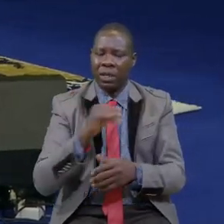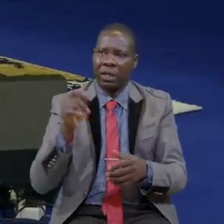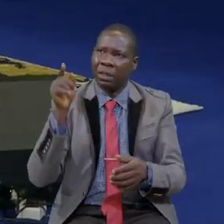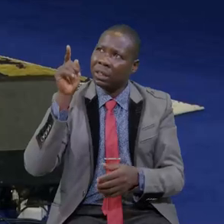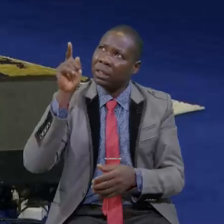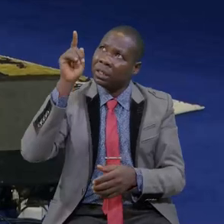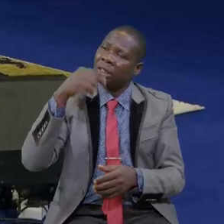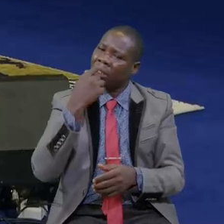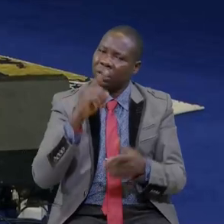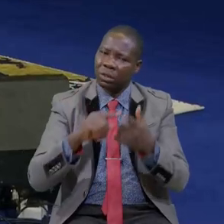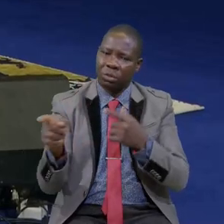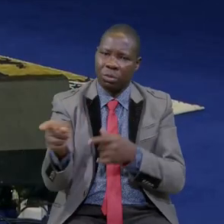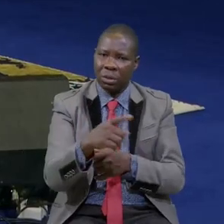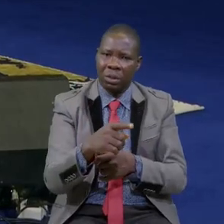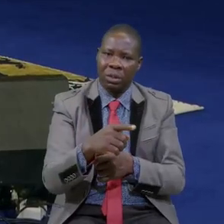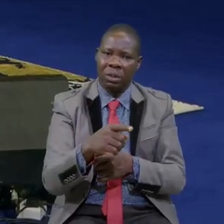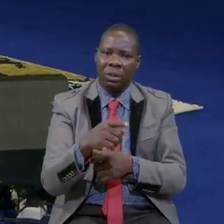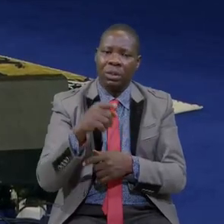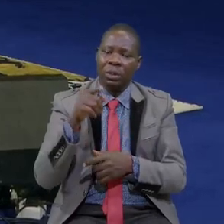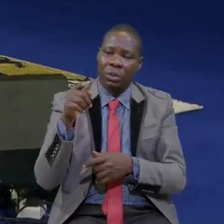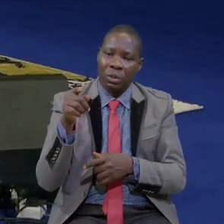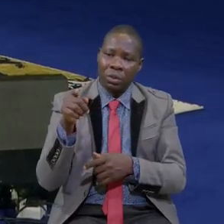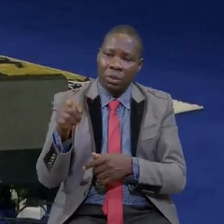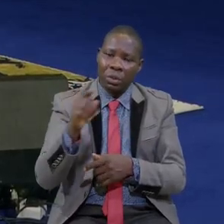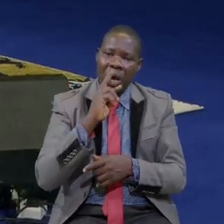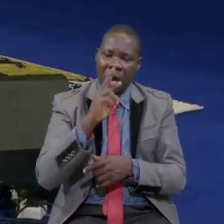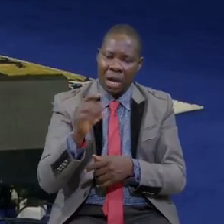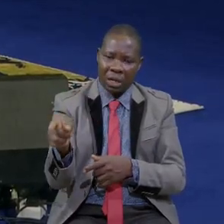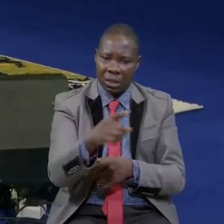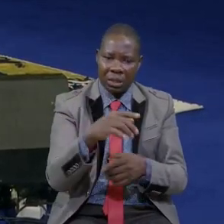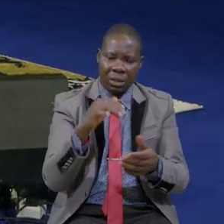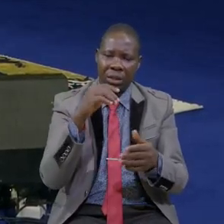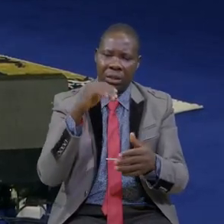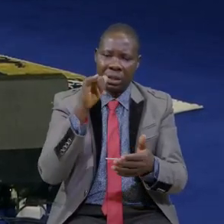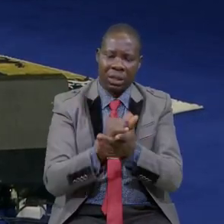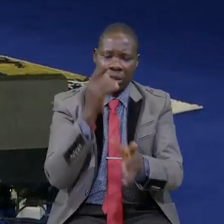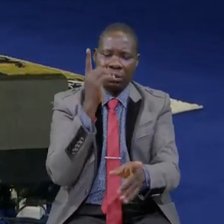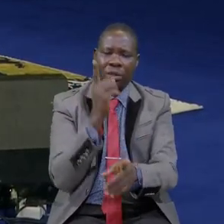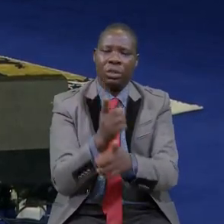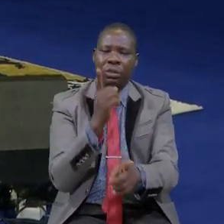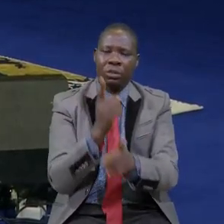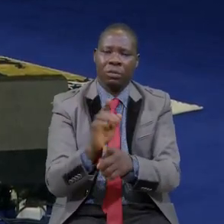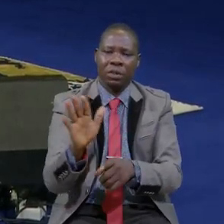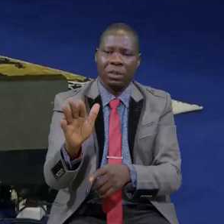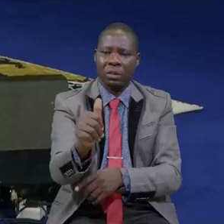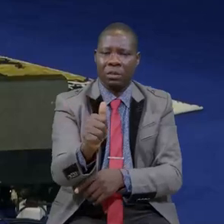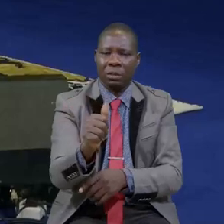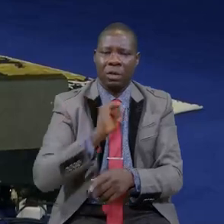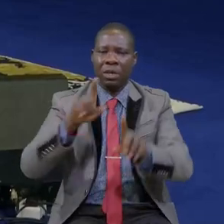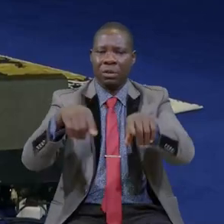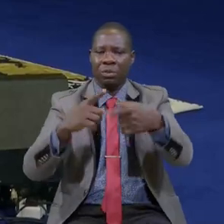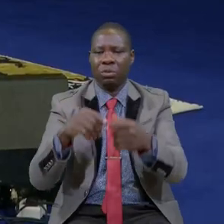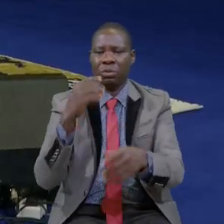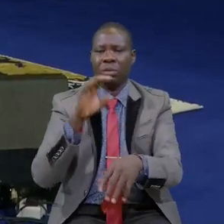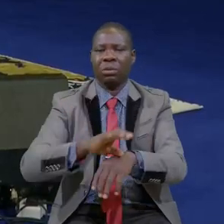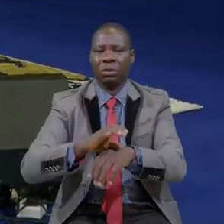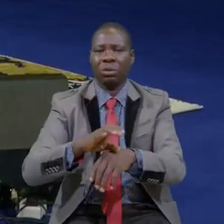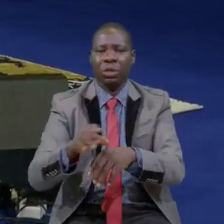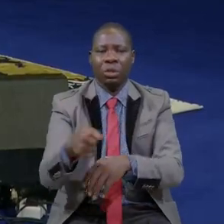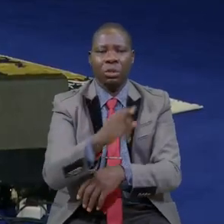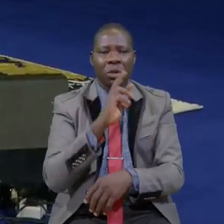ye are they we justify yourselves I go to church ye they